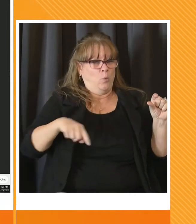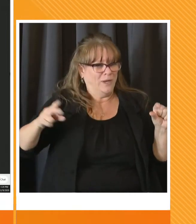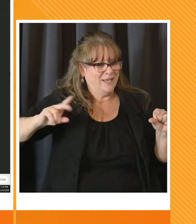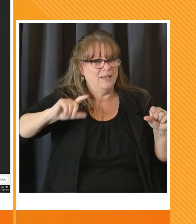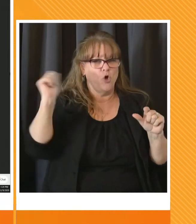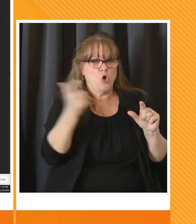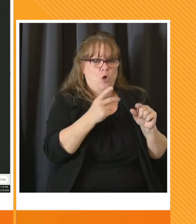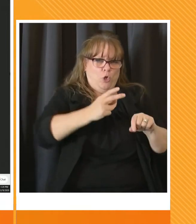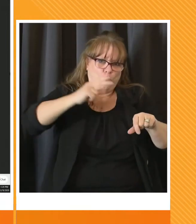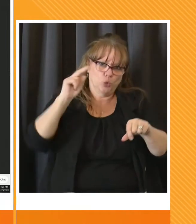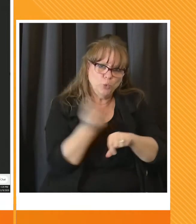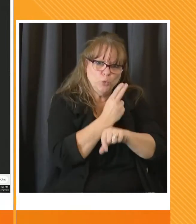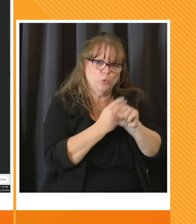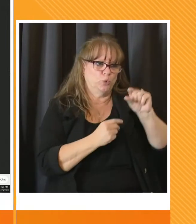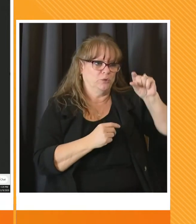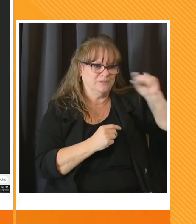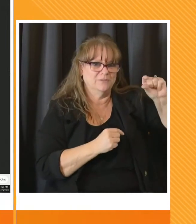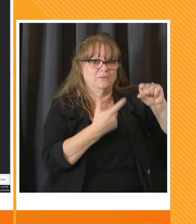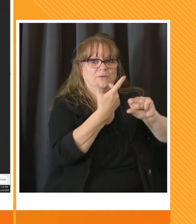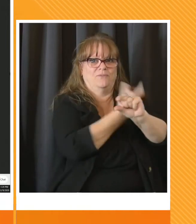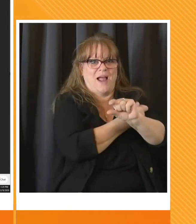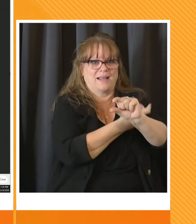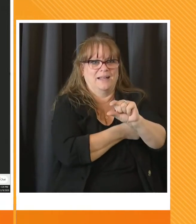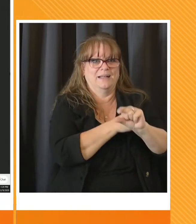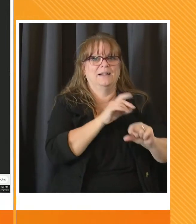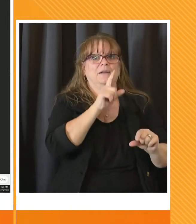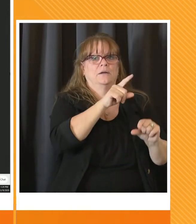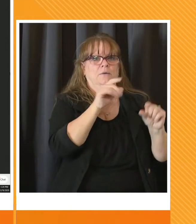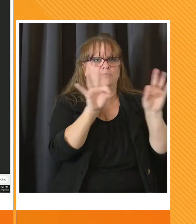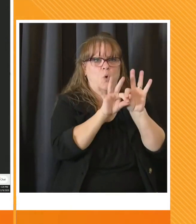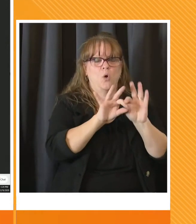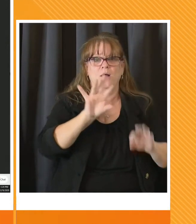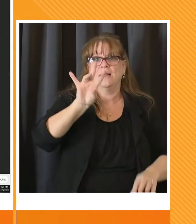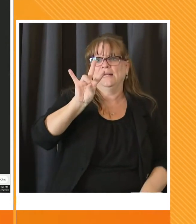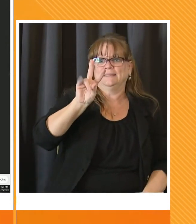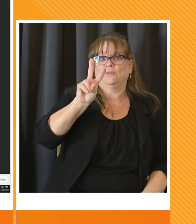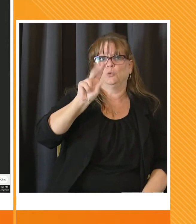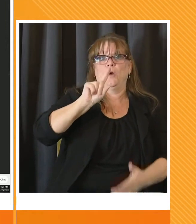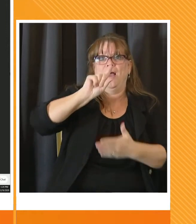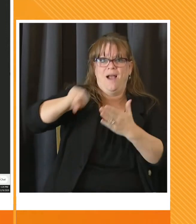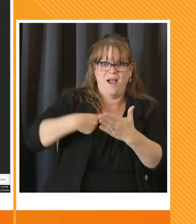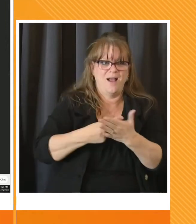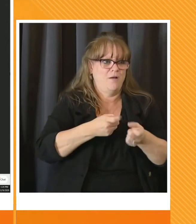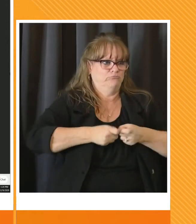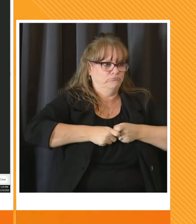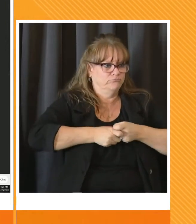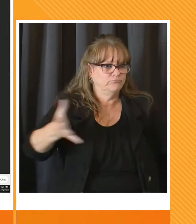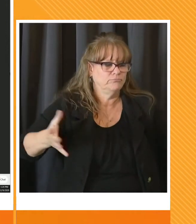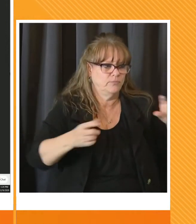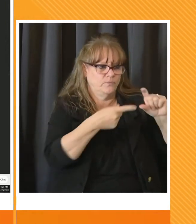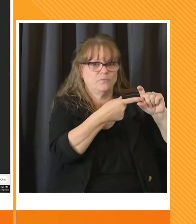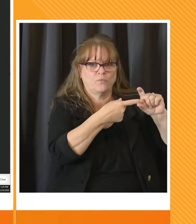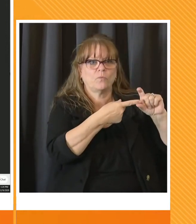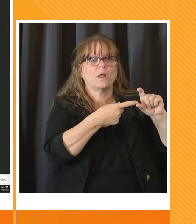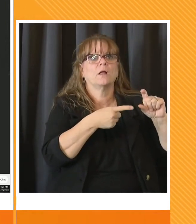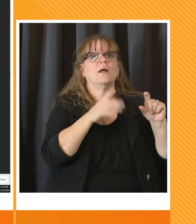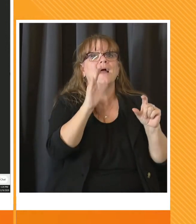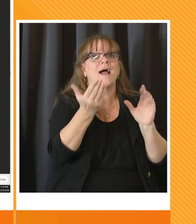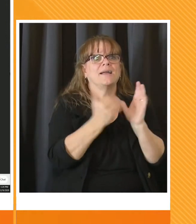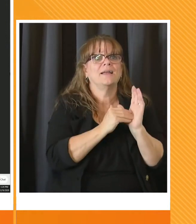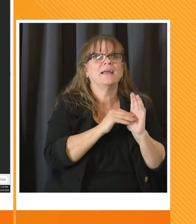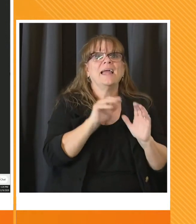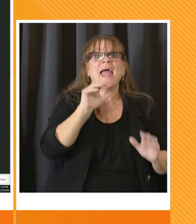dose of the vaccine. The vaccine has a stable shelf life of about 5 days. We want to know at day 3 if it has not